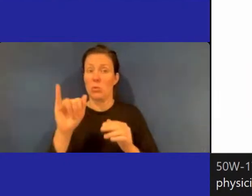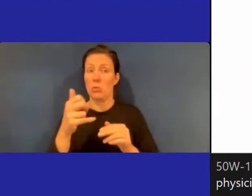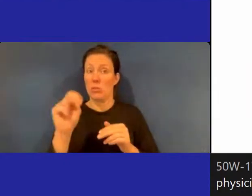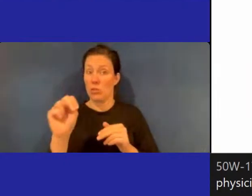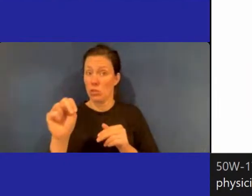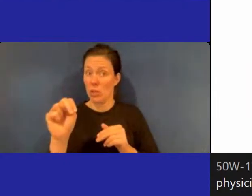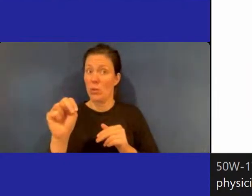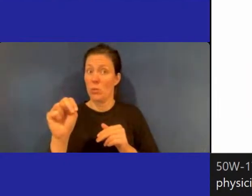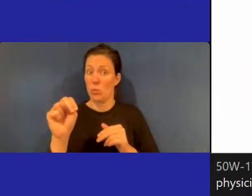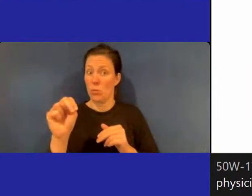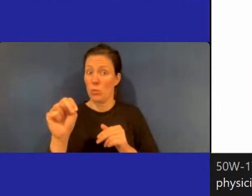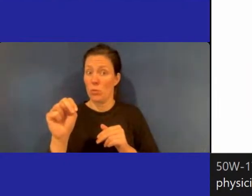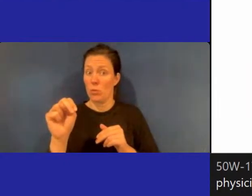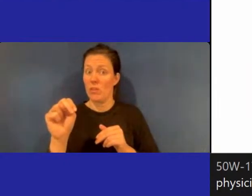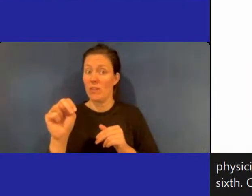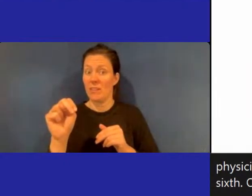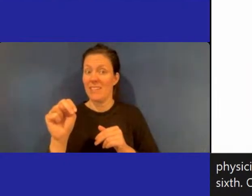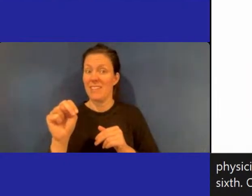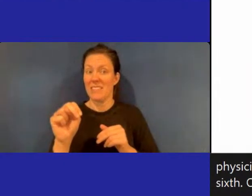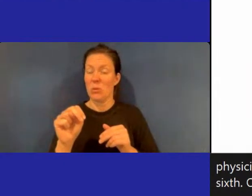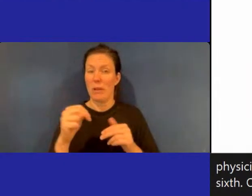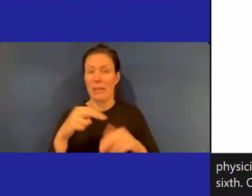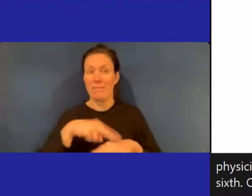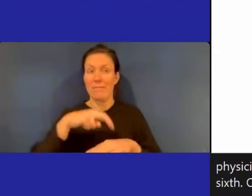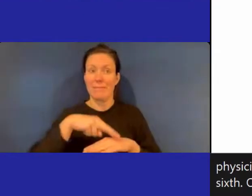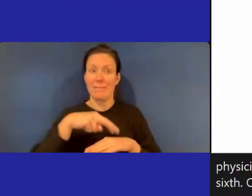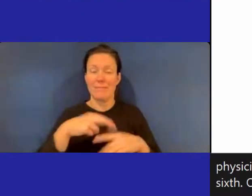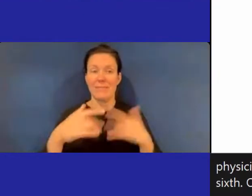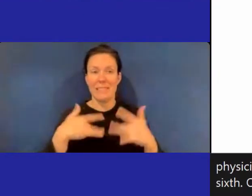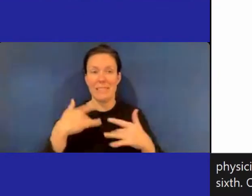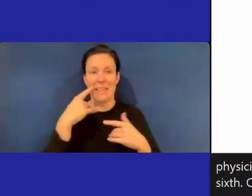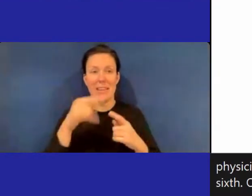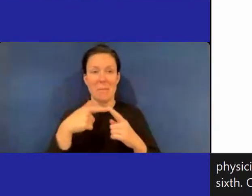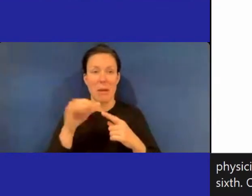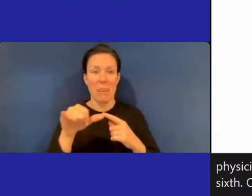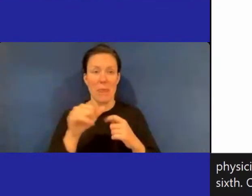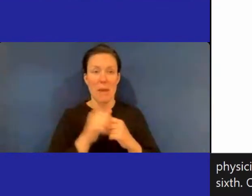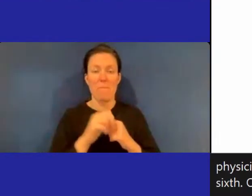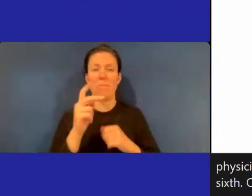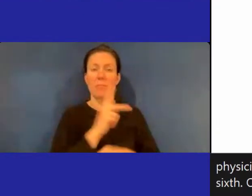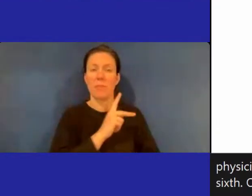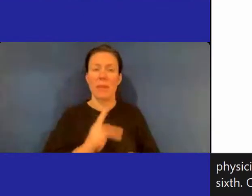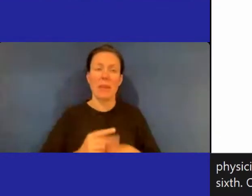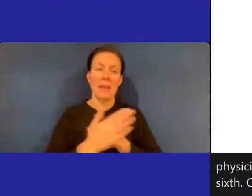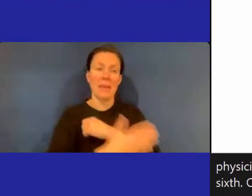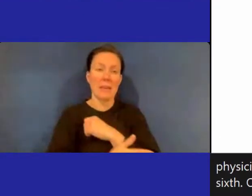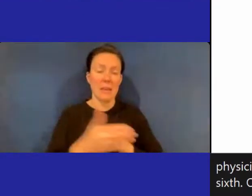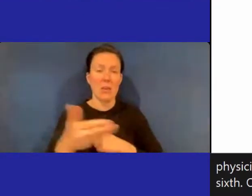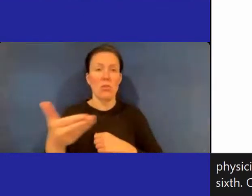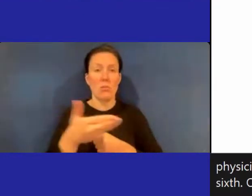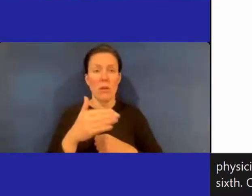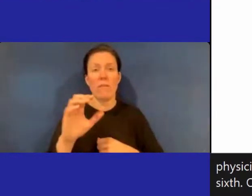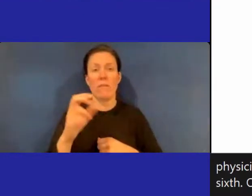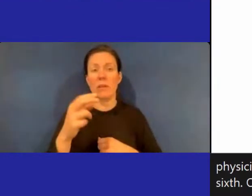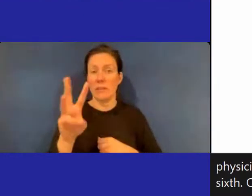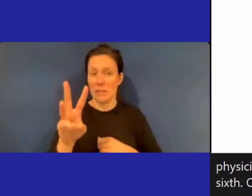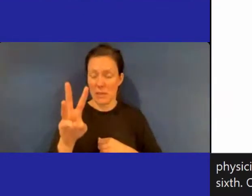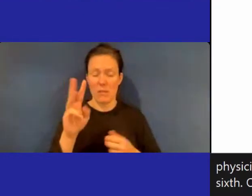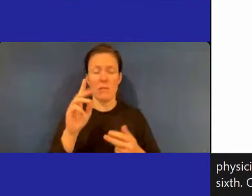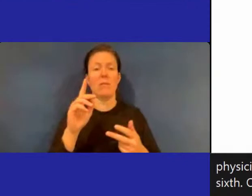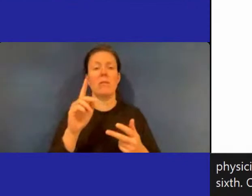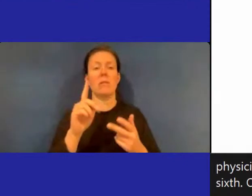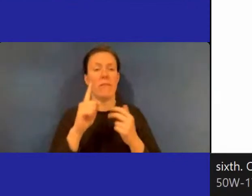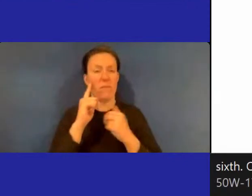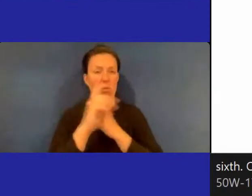26th. Oh, so we're excited about that. Kings County, we've hired a CHW in the fall,